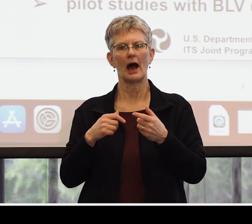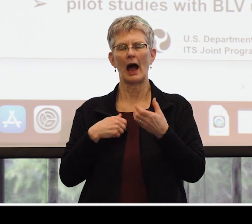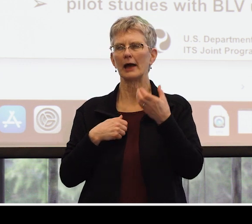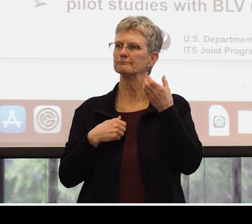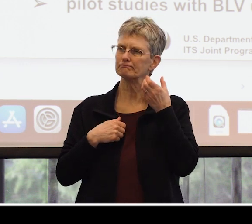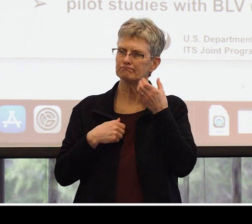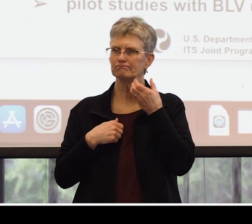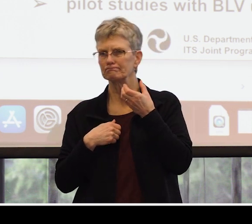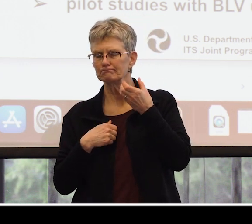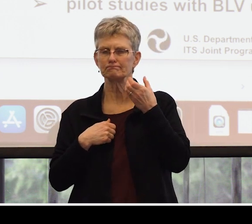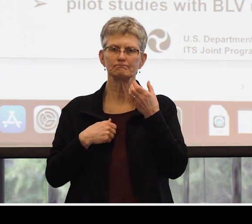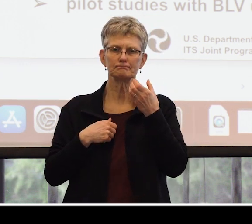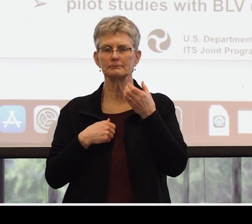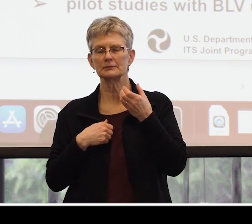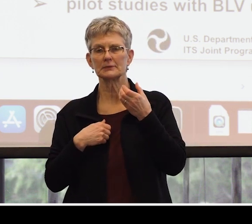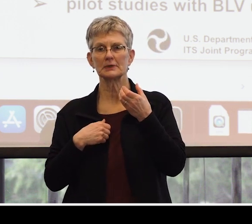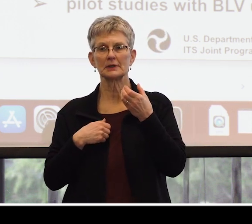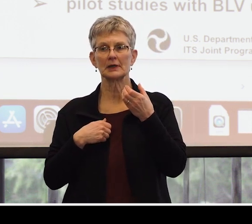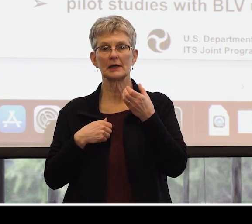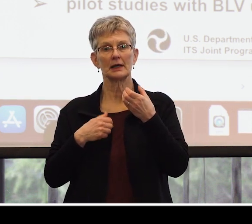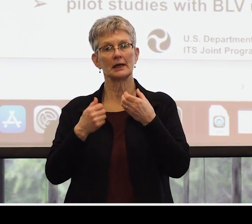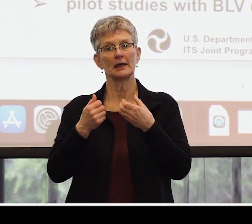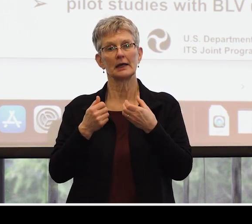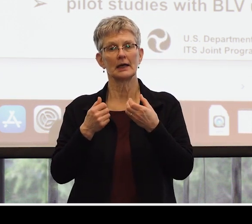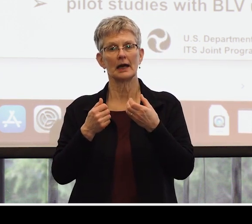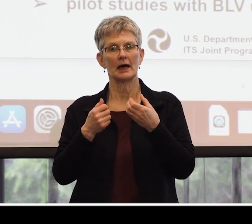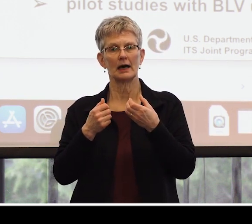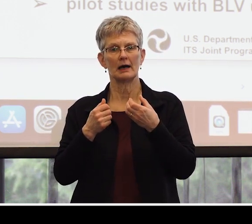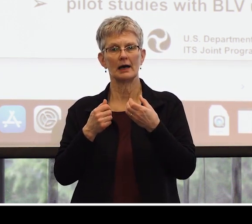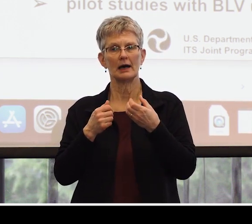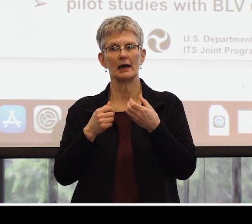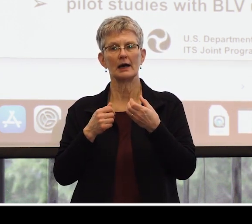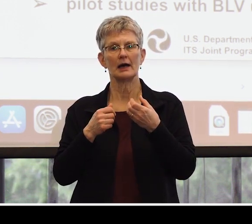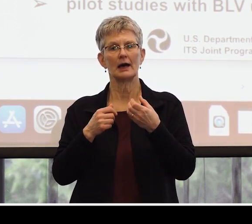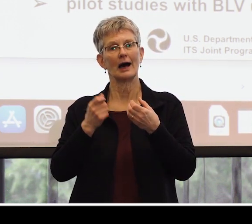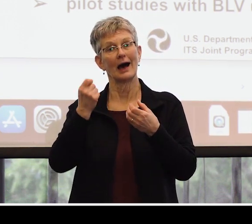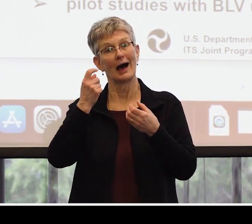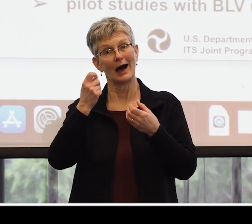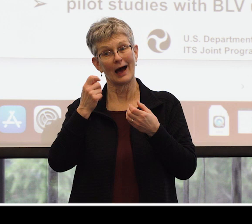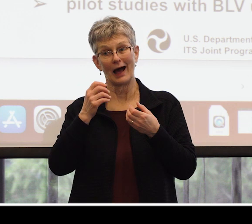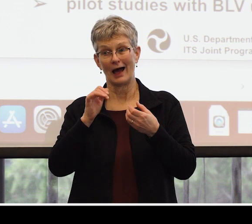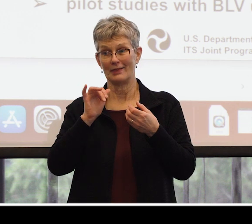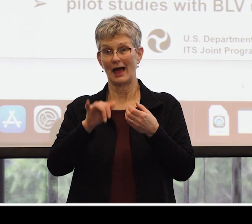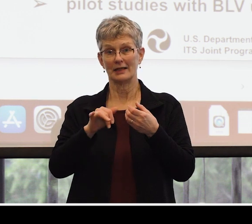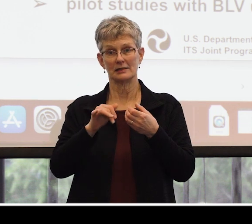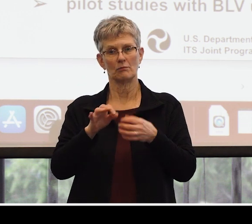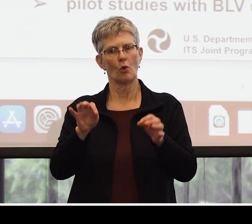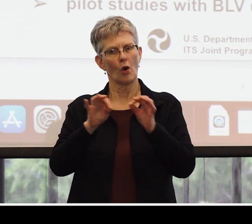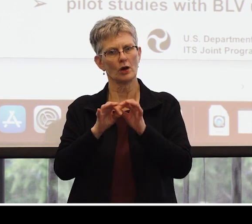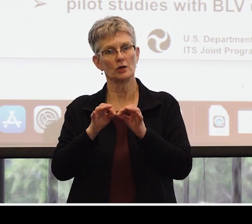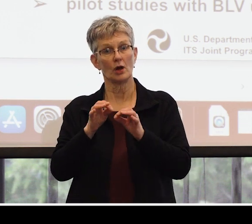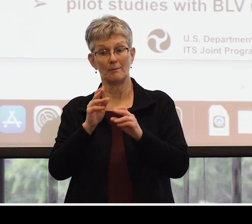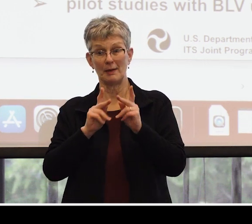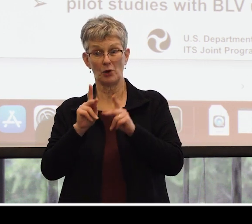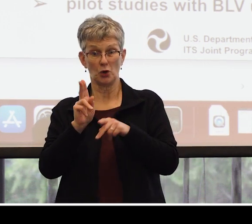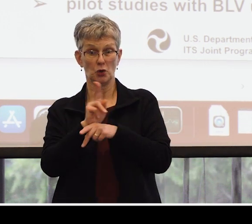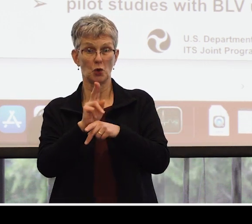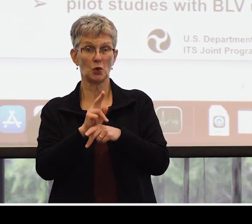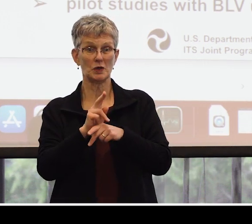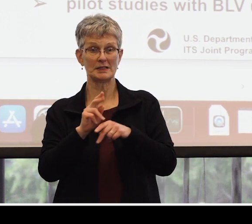you're navigating is accessible to somebody who's using a screen reader, and this is in the